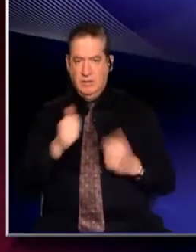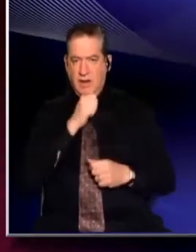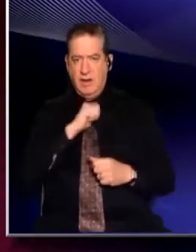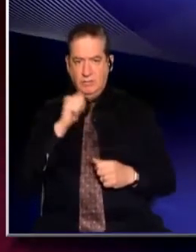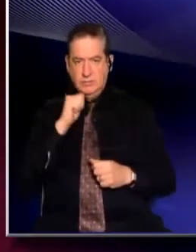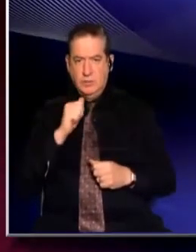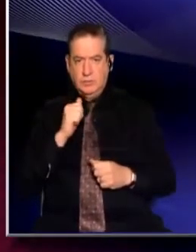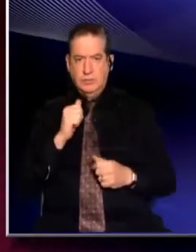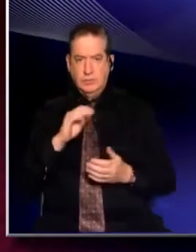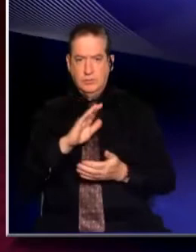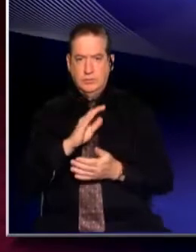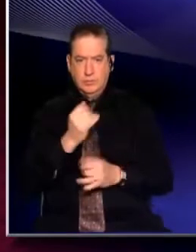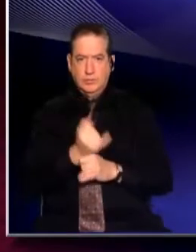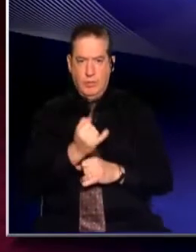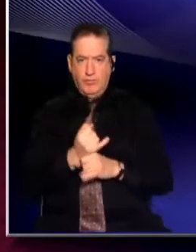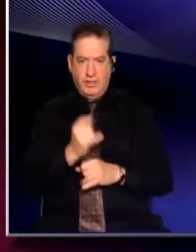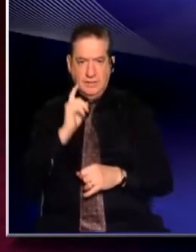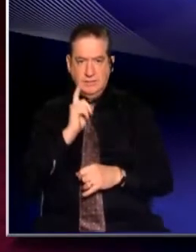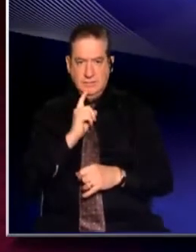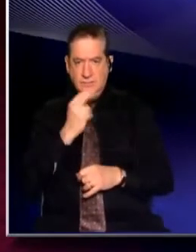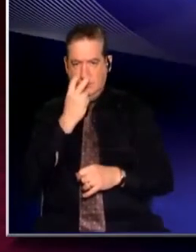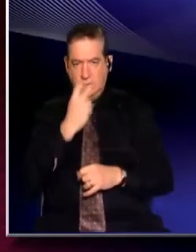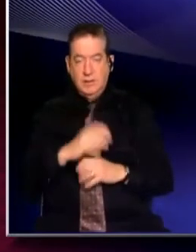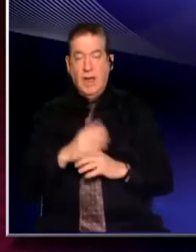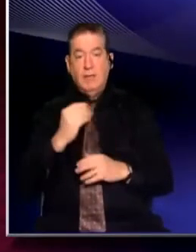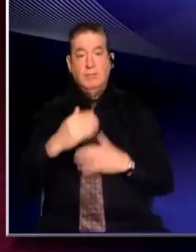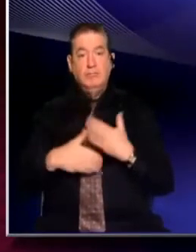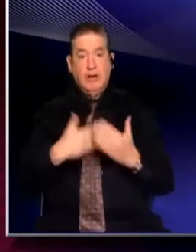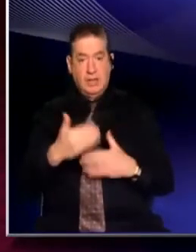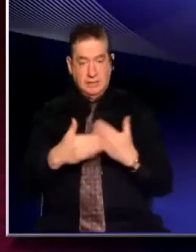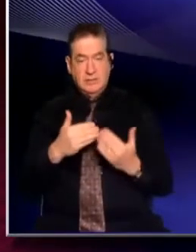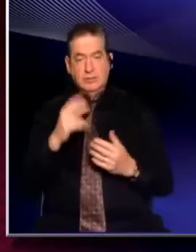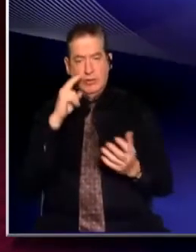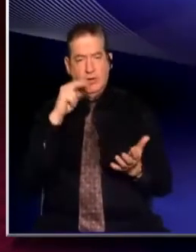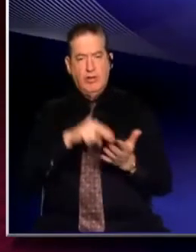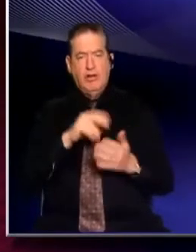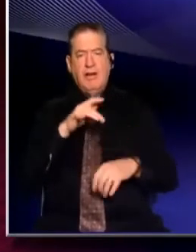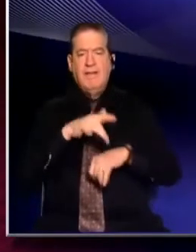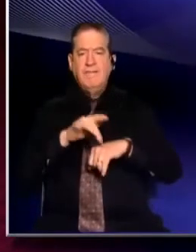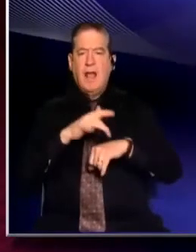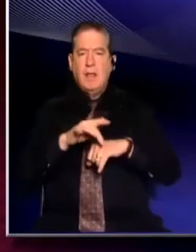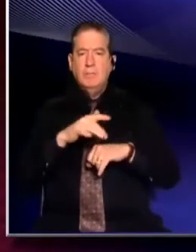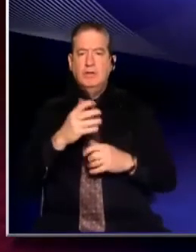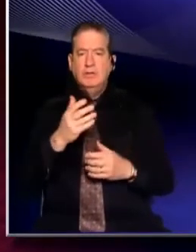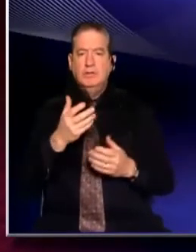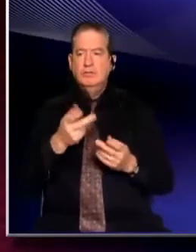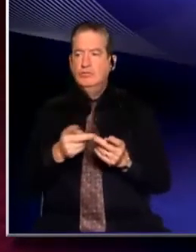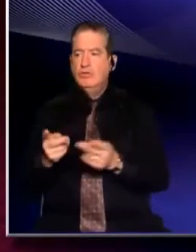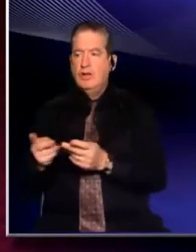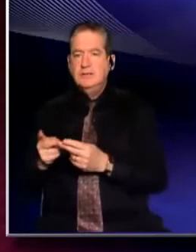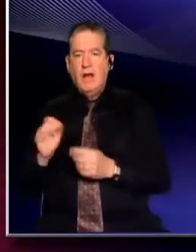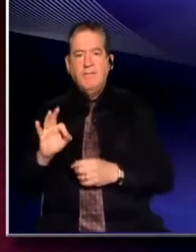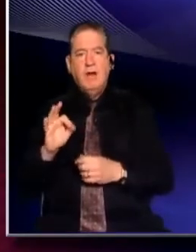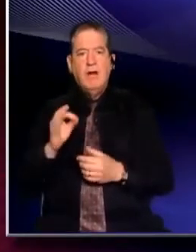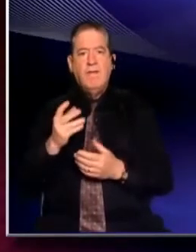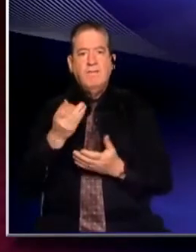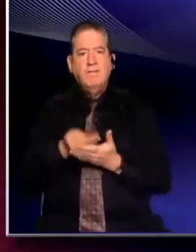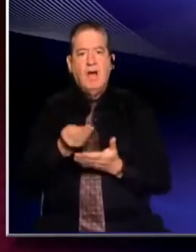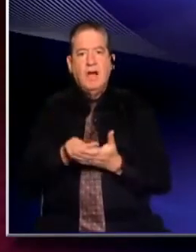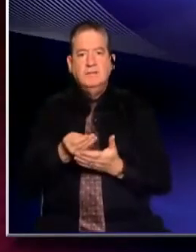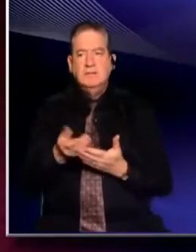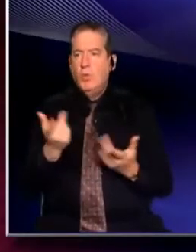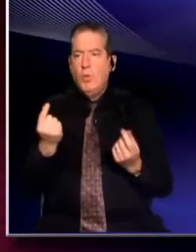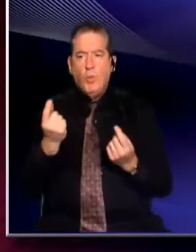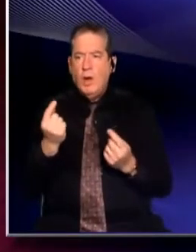and the Blind. And creation of processes to look at available sources of funds. I've talked to a number of board members that are interested in